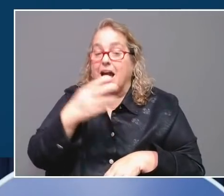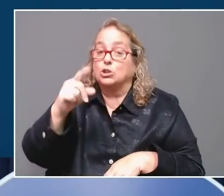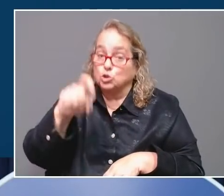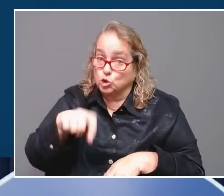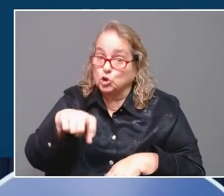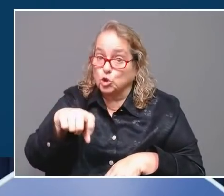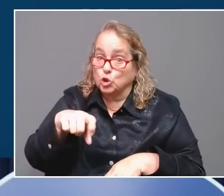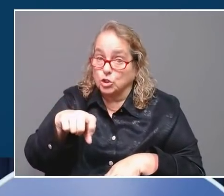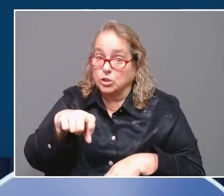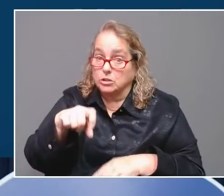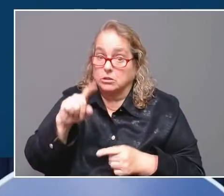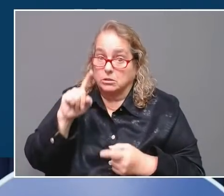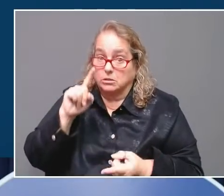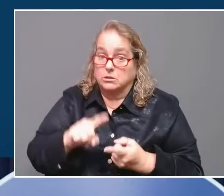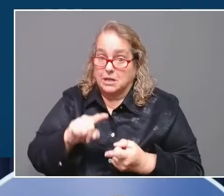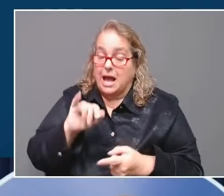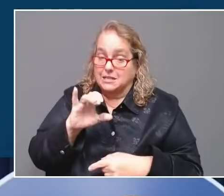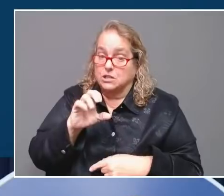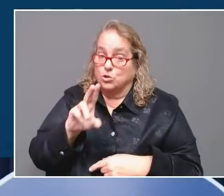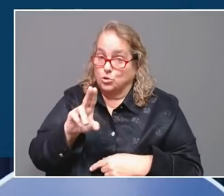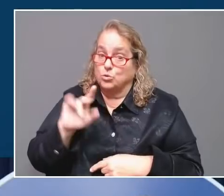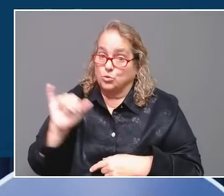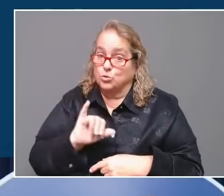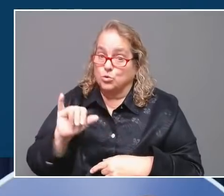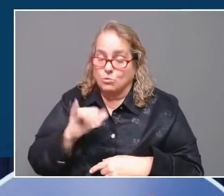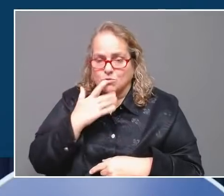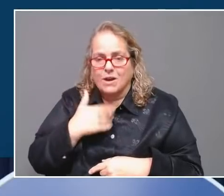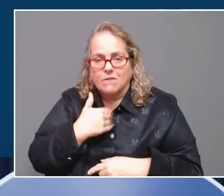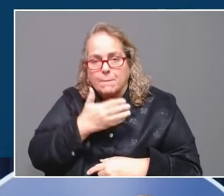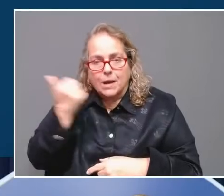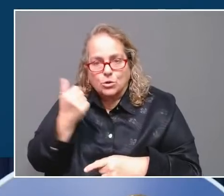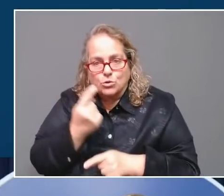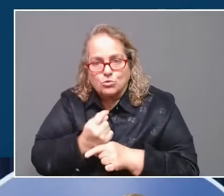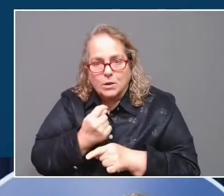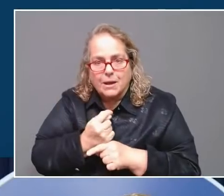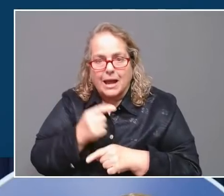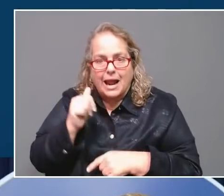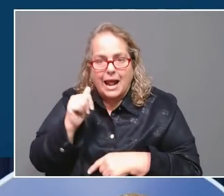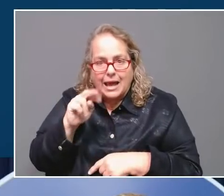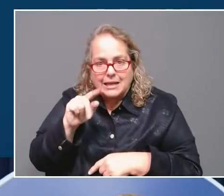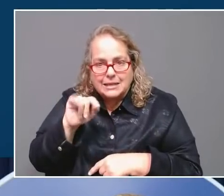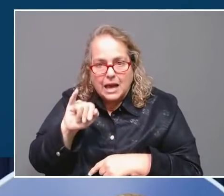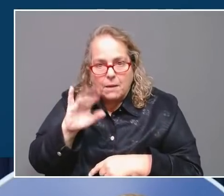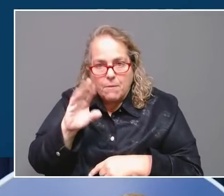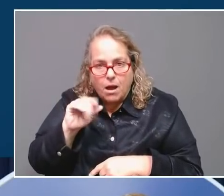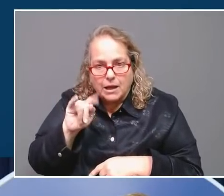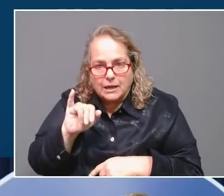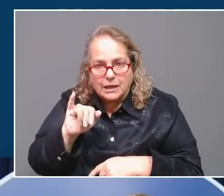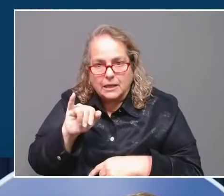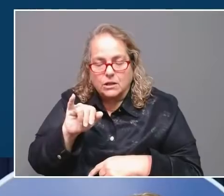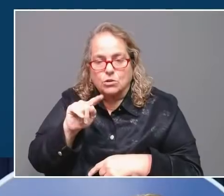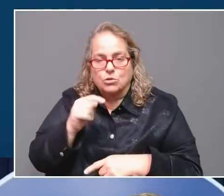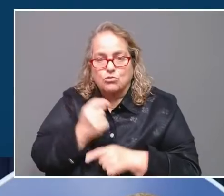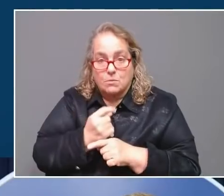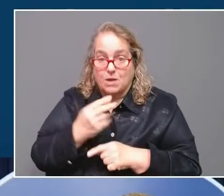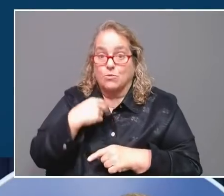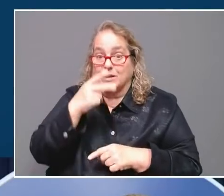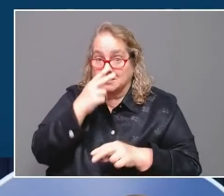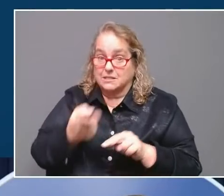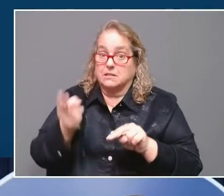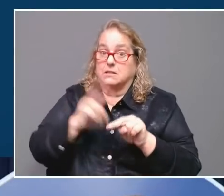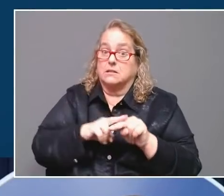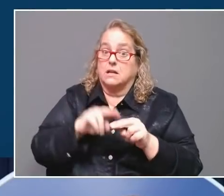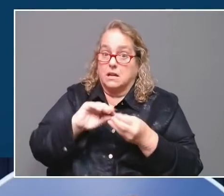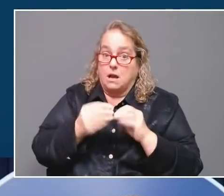ICU graph as well. The more antibody treatments we have, though we've seen an uptick in requests for those. And remember, there is